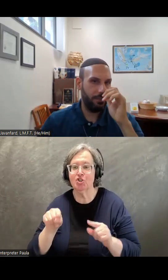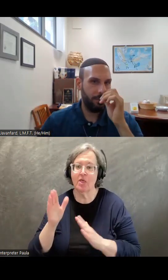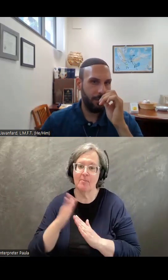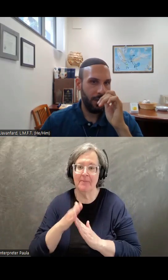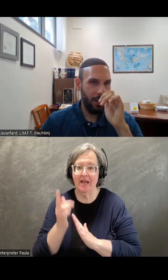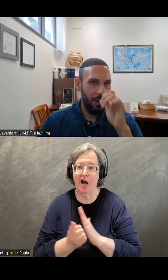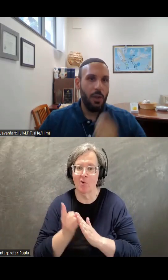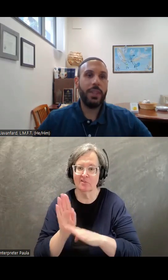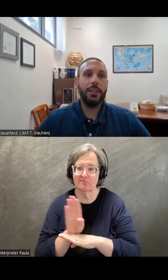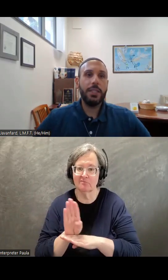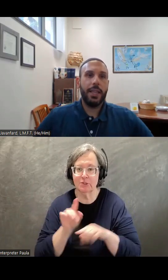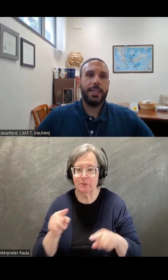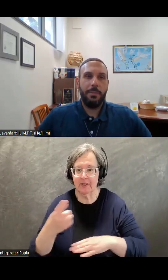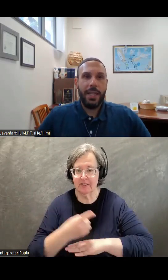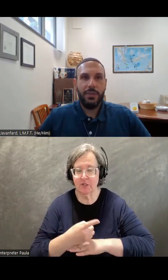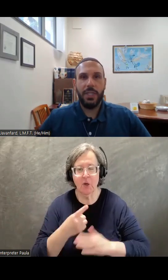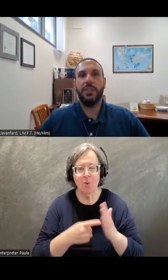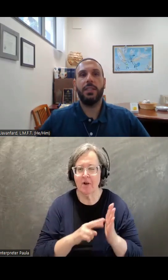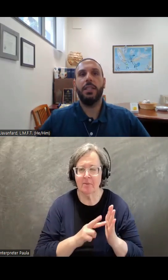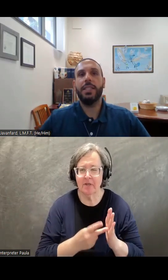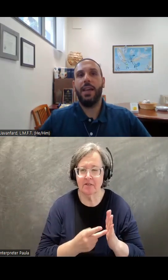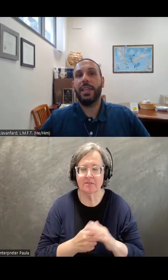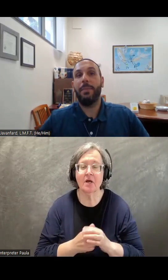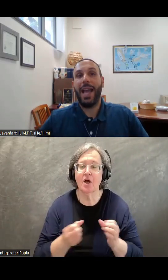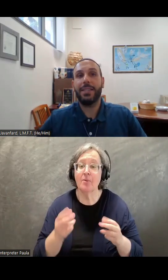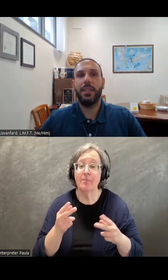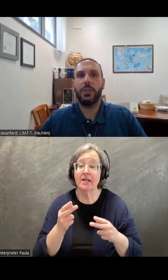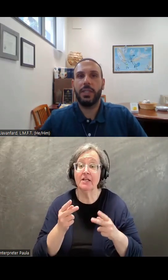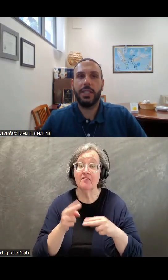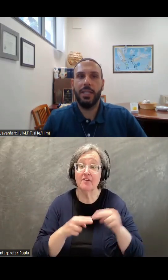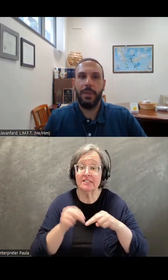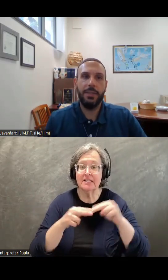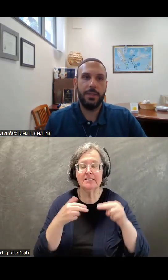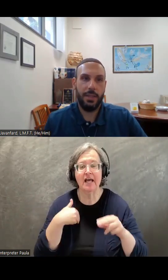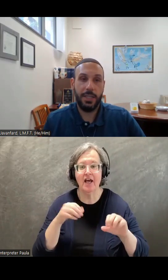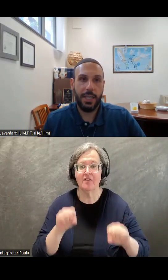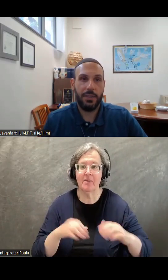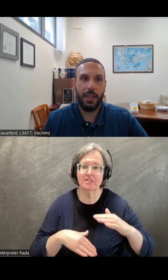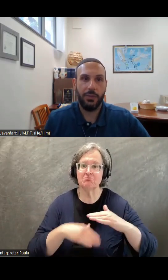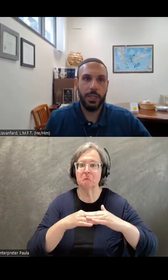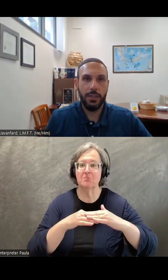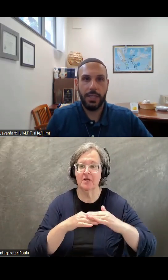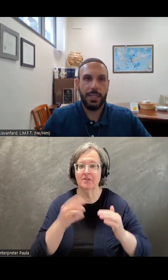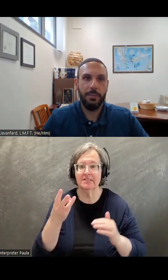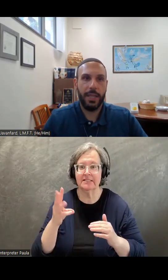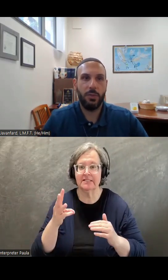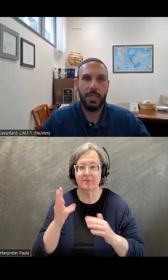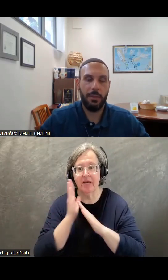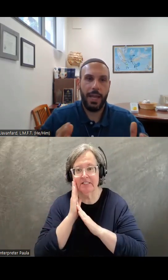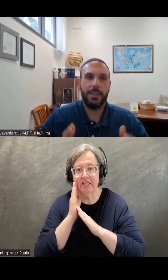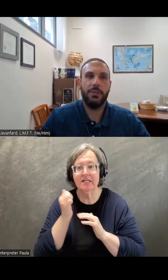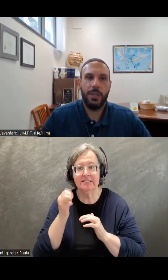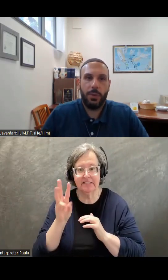day. What that looks like is that many of these facilities have a capacity for 16 beds in the state of California. 16 beds